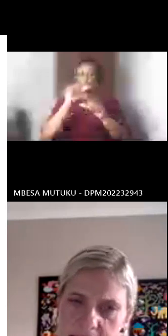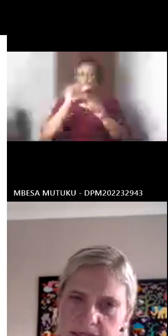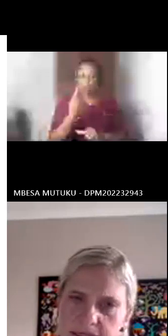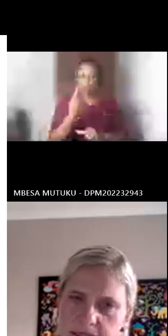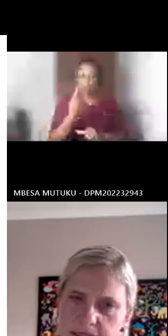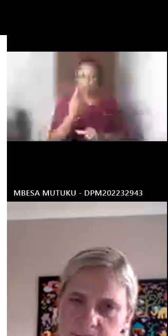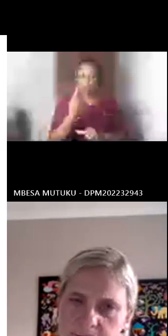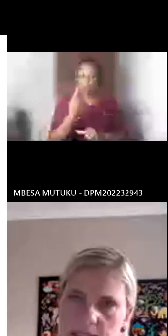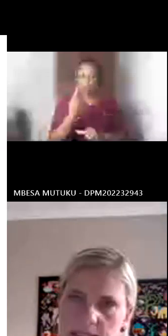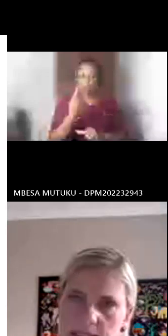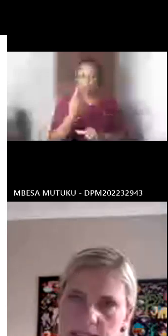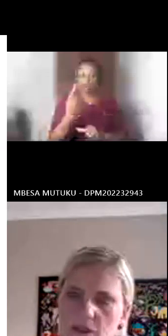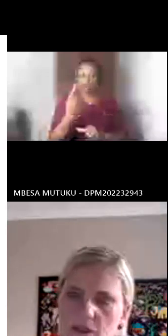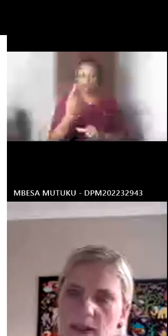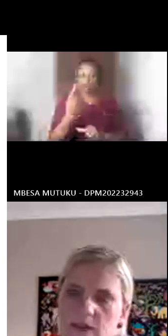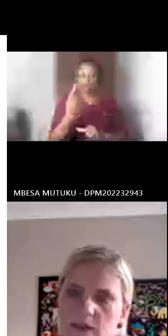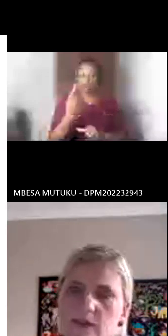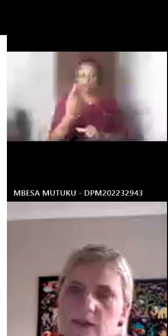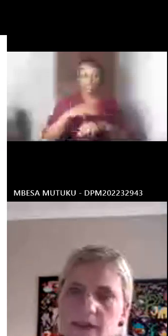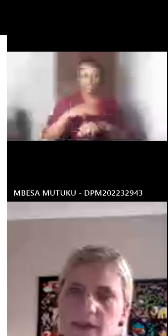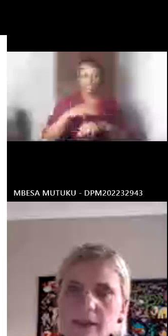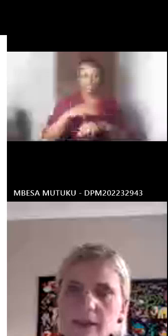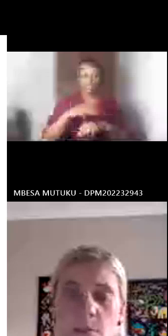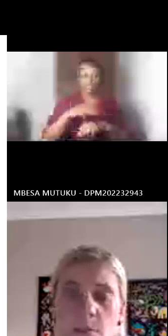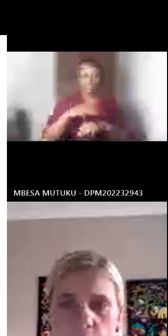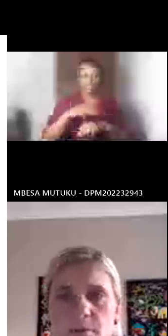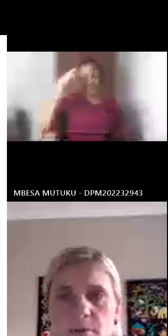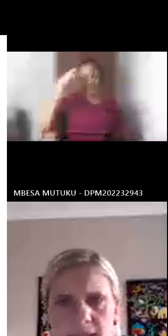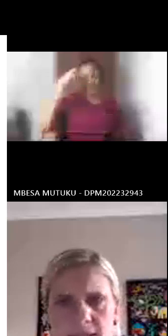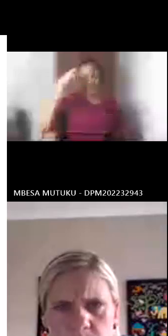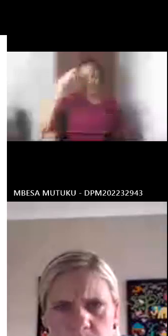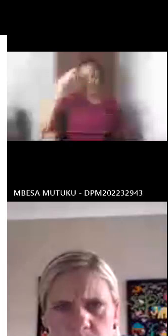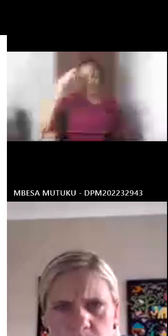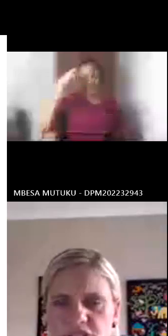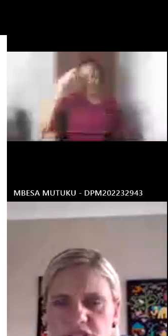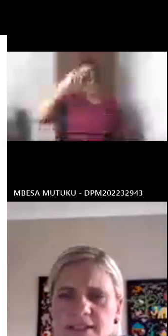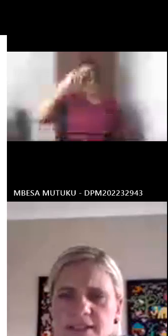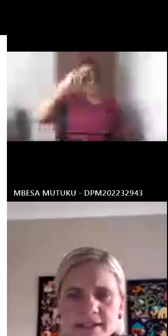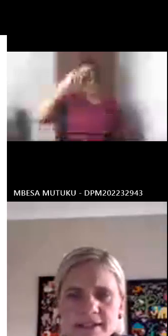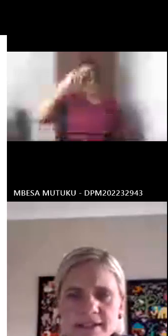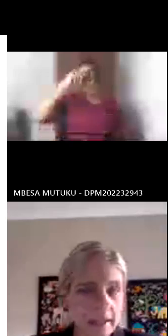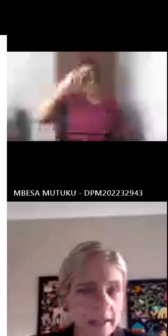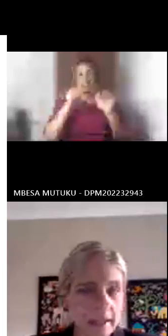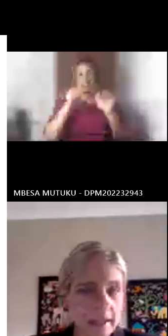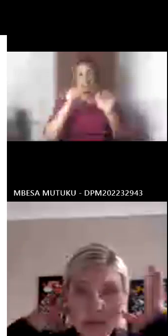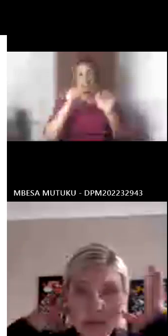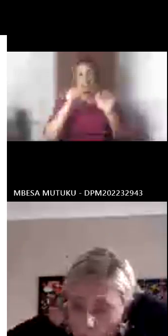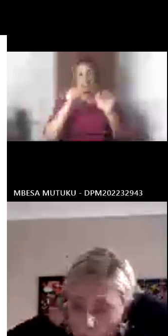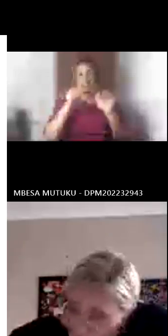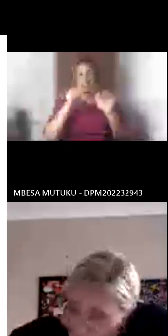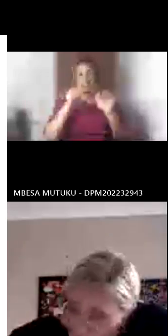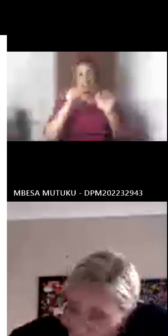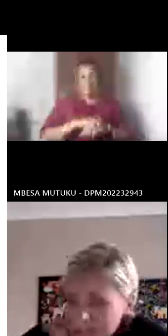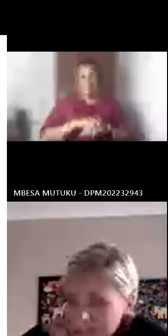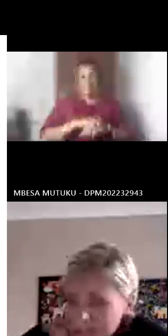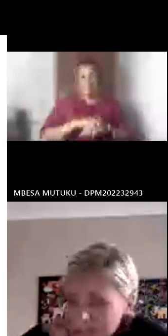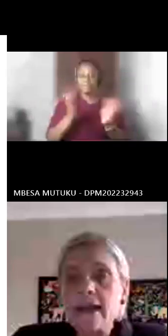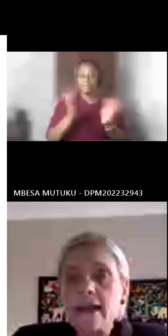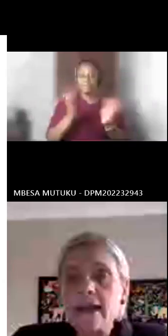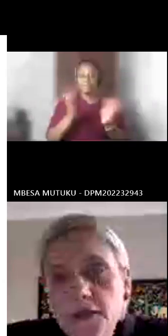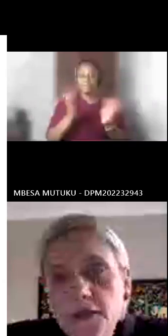a master's degree so that you can come home and get a promotion and earn more